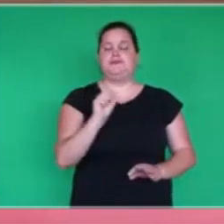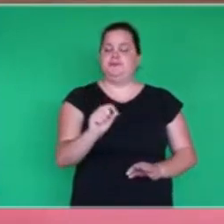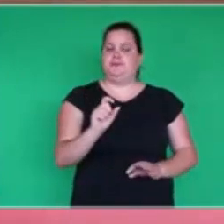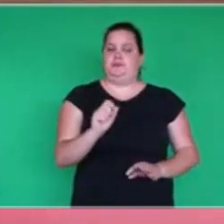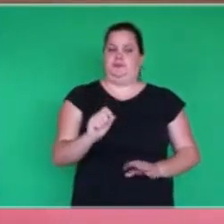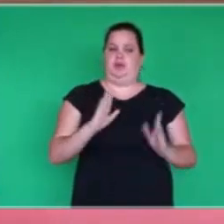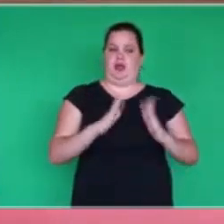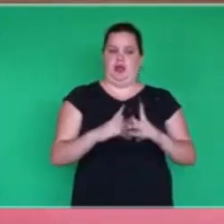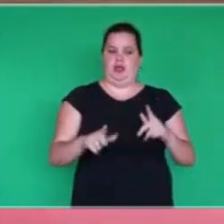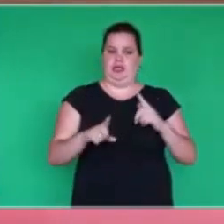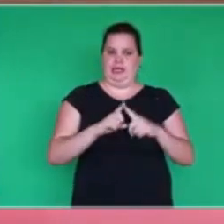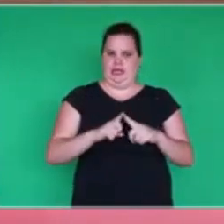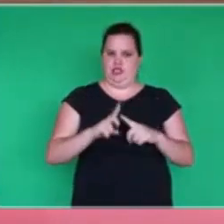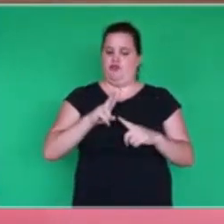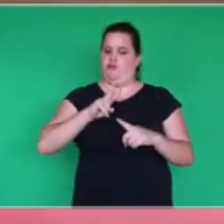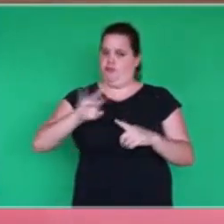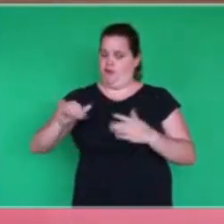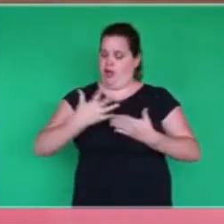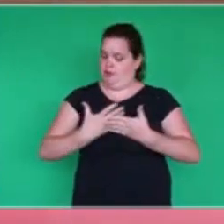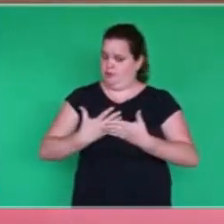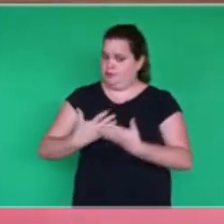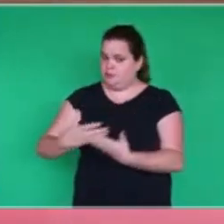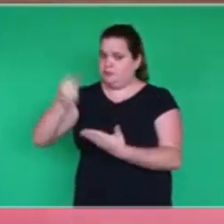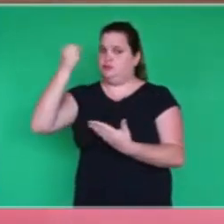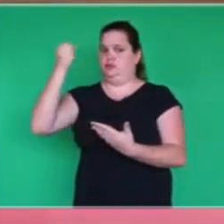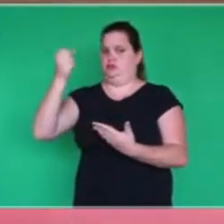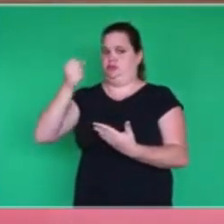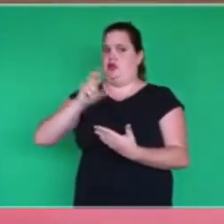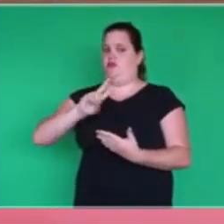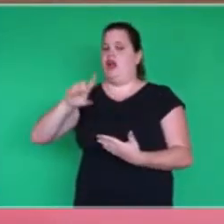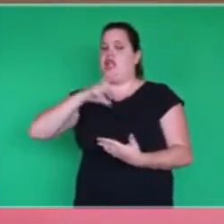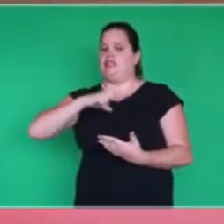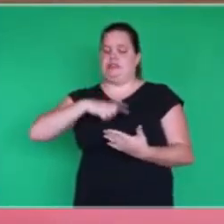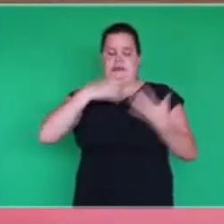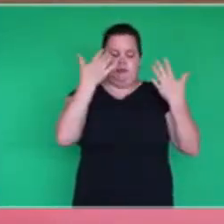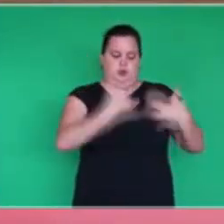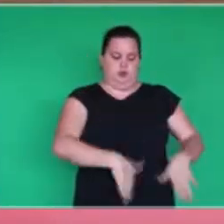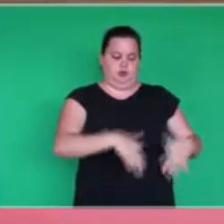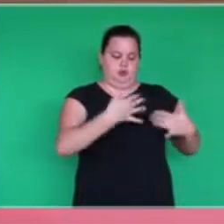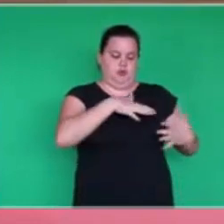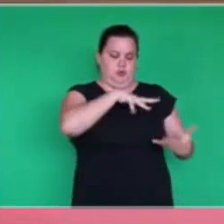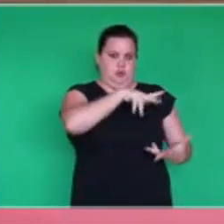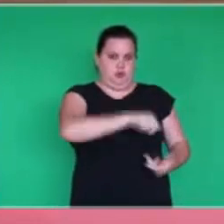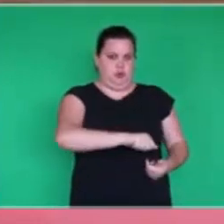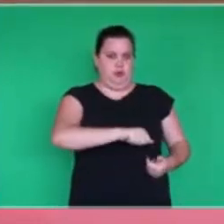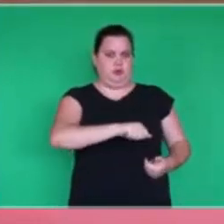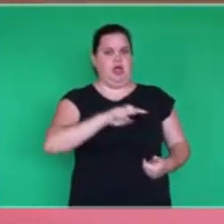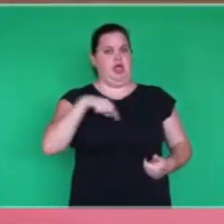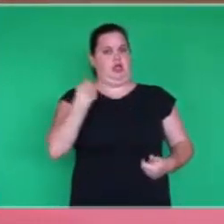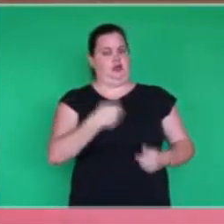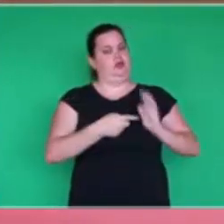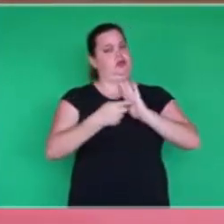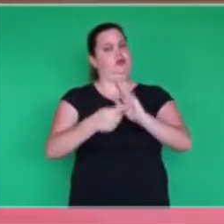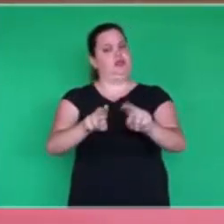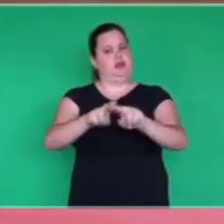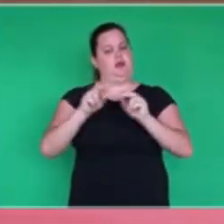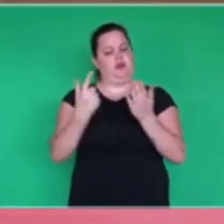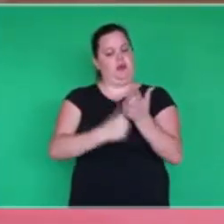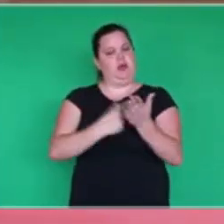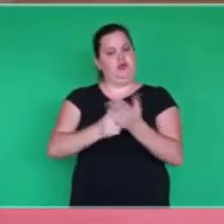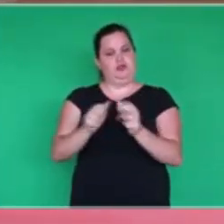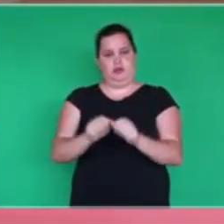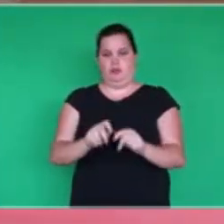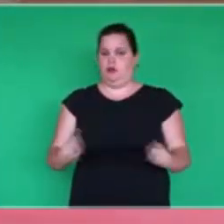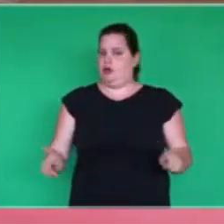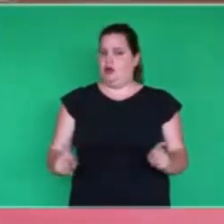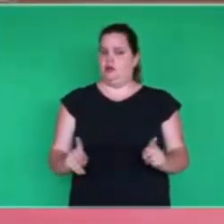of Revelation the prophetic aspect of the church lives today. As seen in the church of Philadelphia,